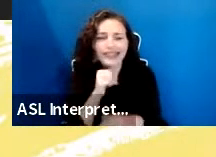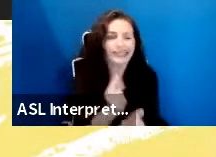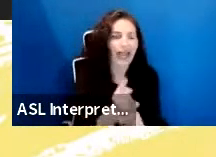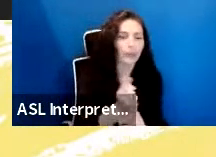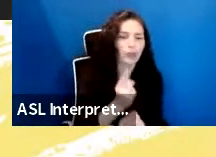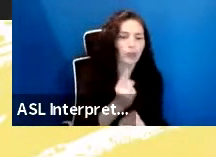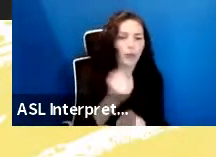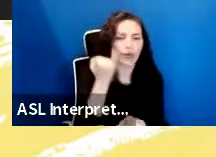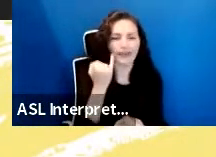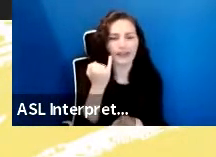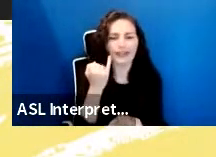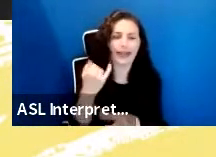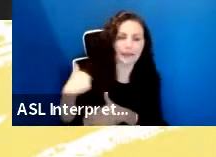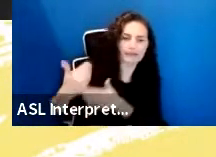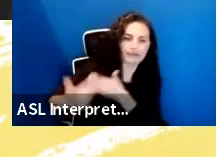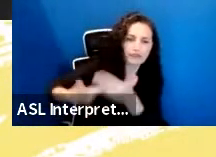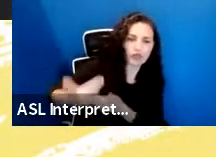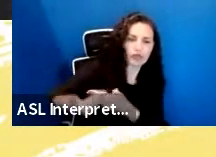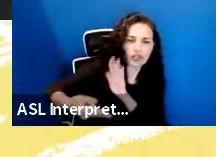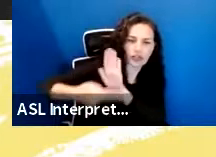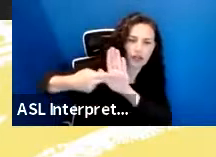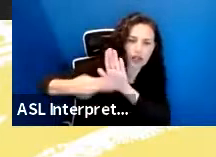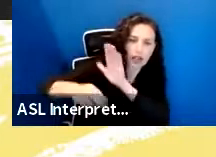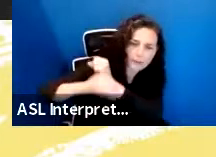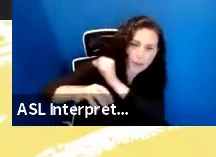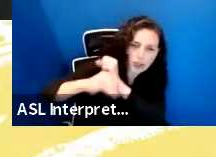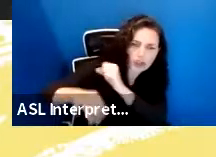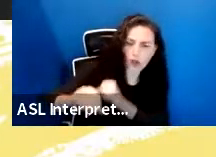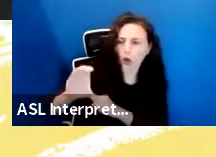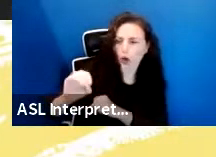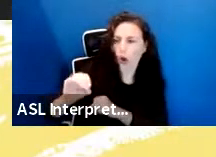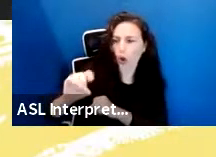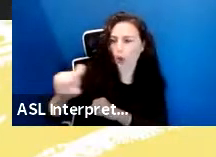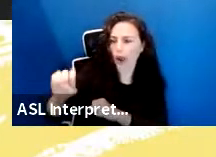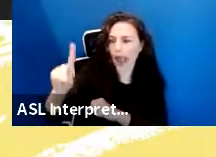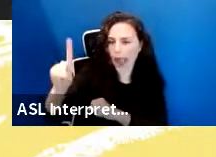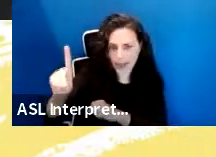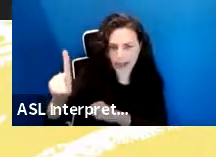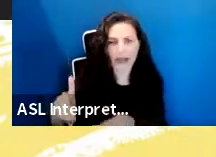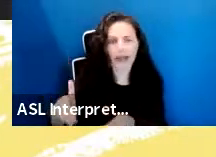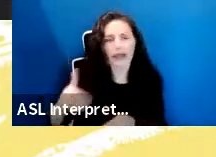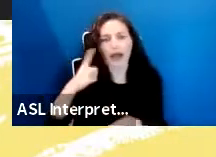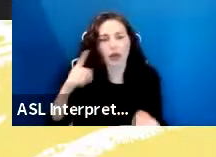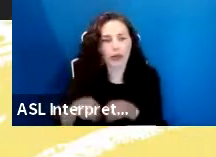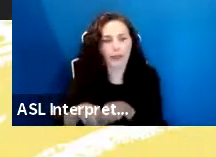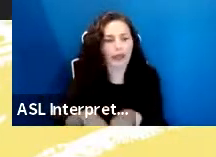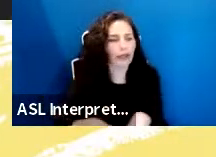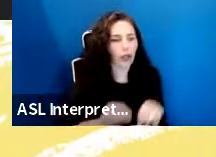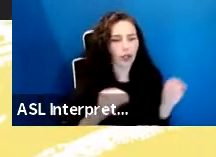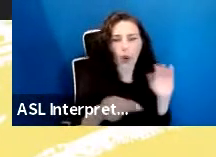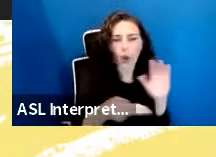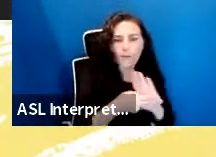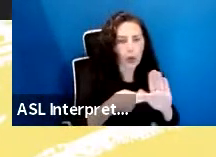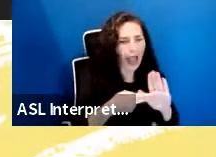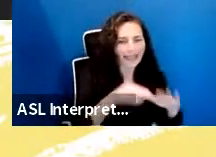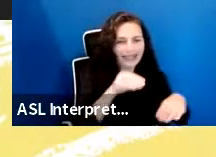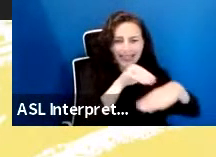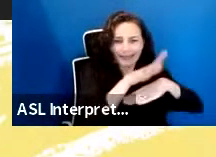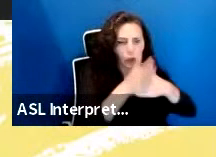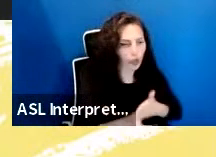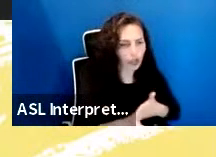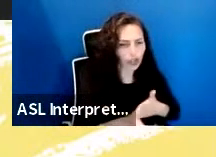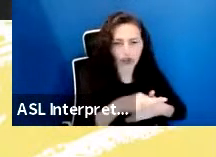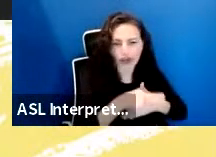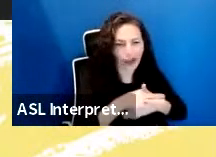that would be traditionally covered under the commercials or the co-ed agreement or our new branded influencer content agreement. And